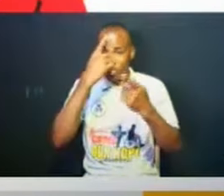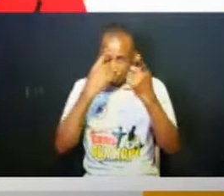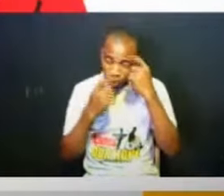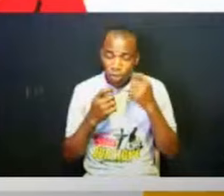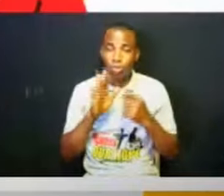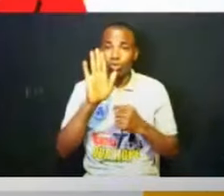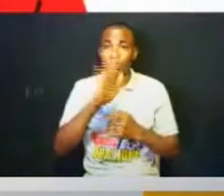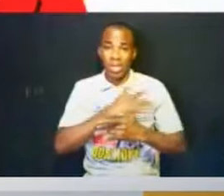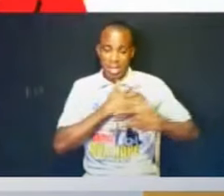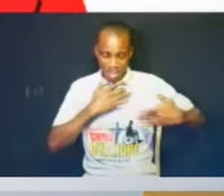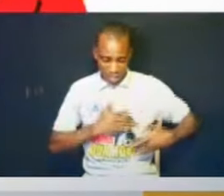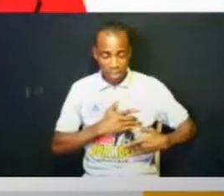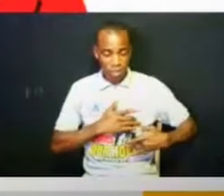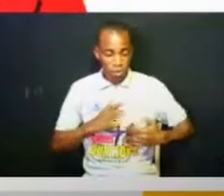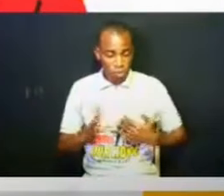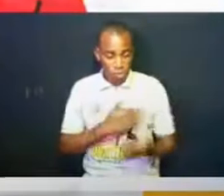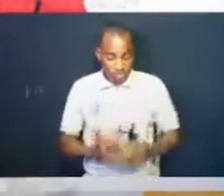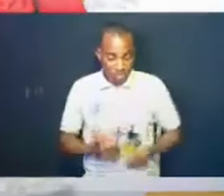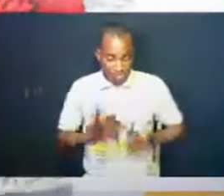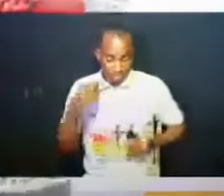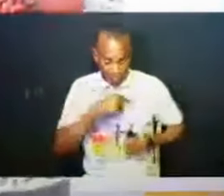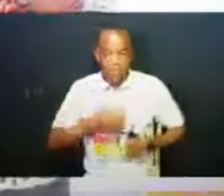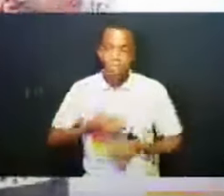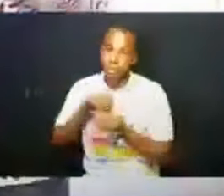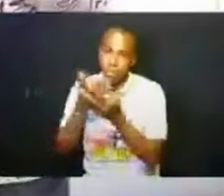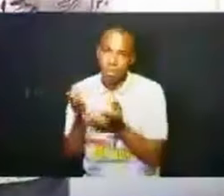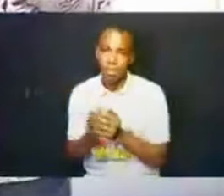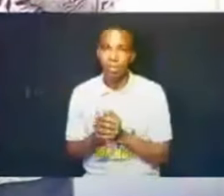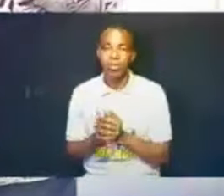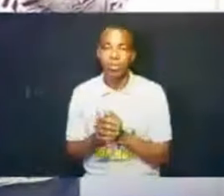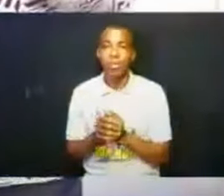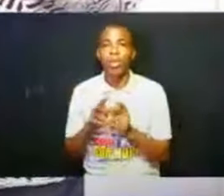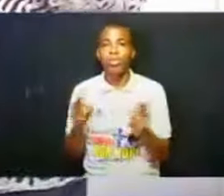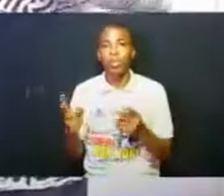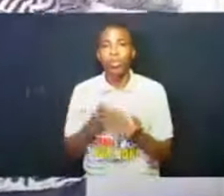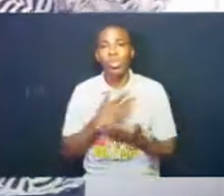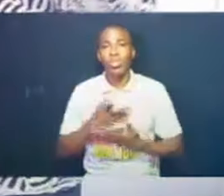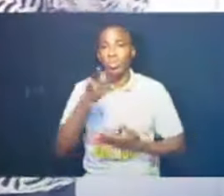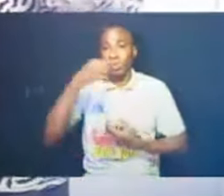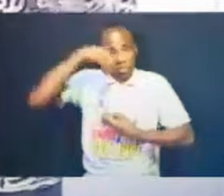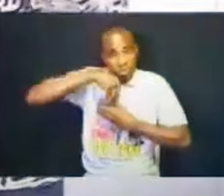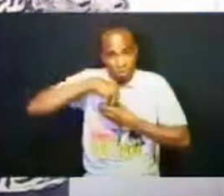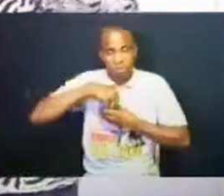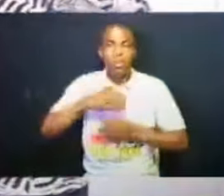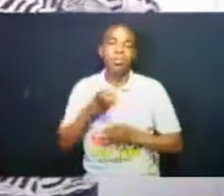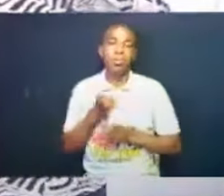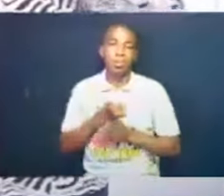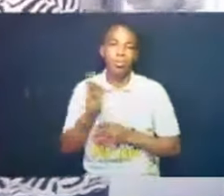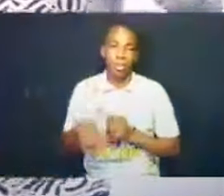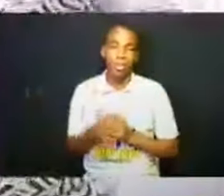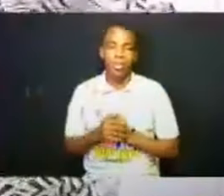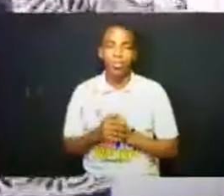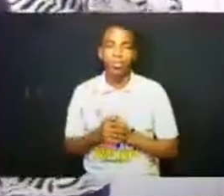of life. You need to be careful of the inner man. We are